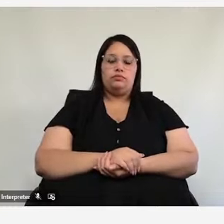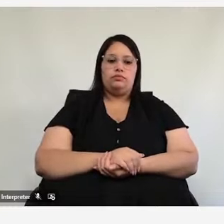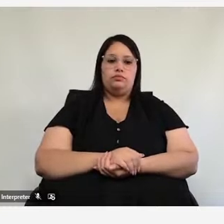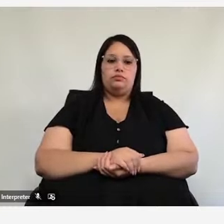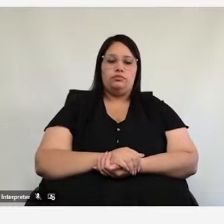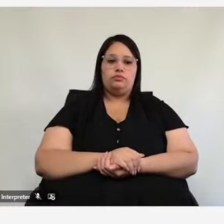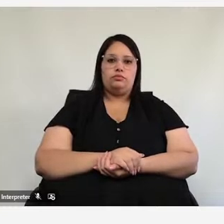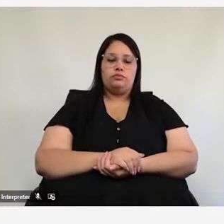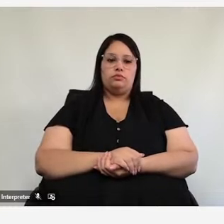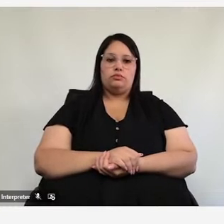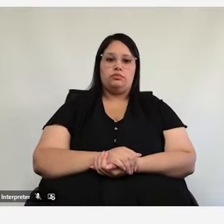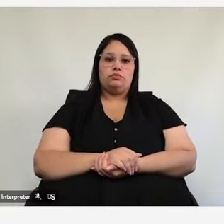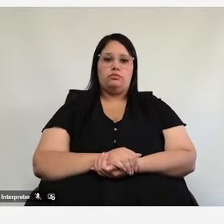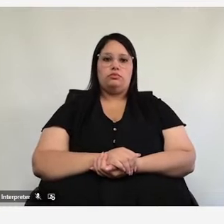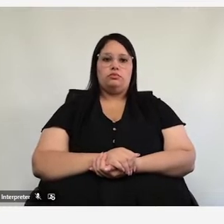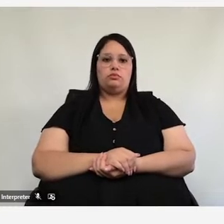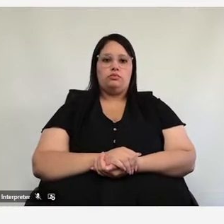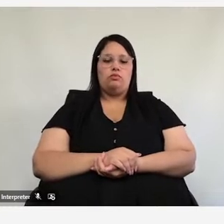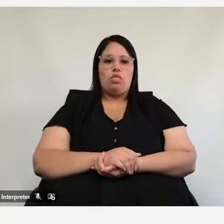Thank you, Speaker.